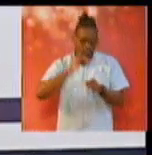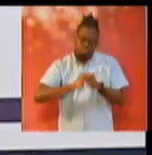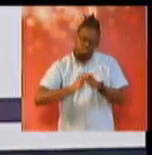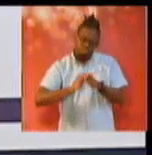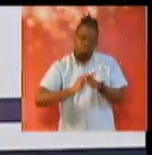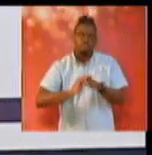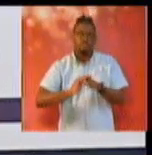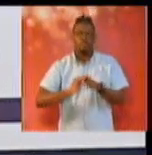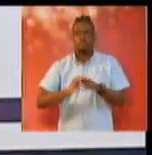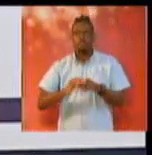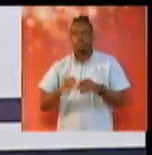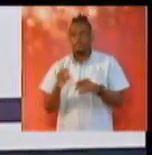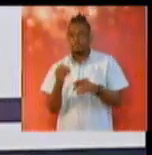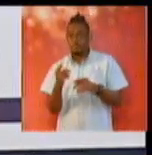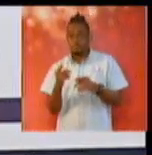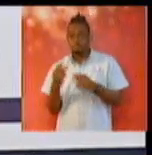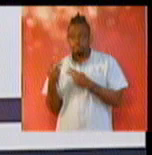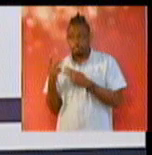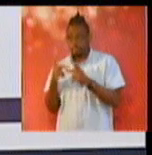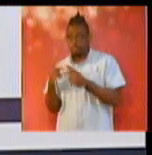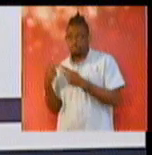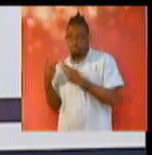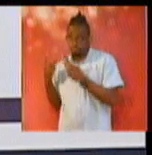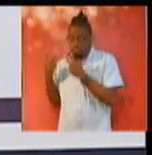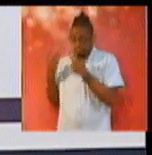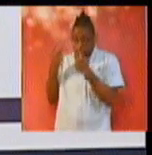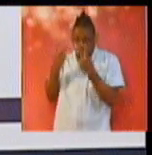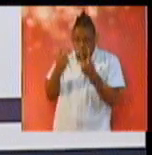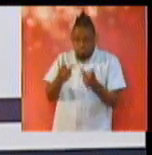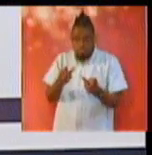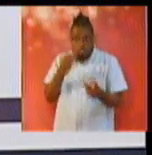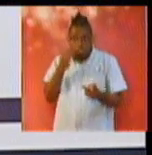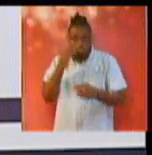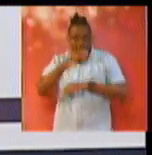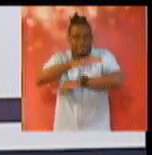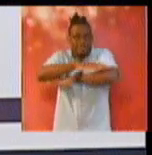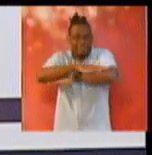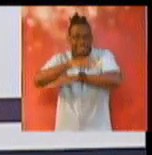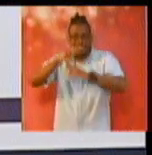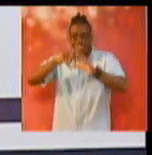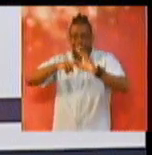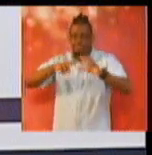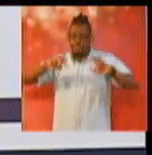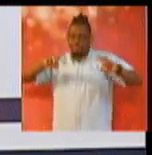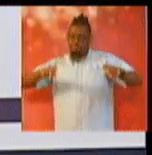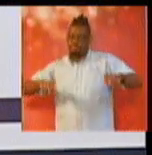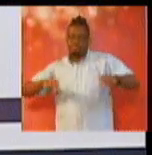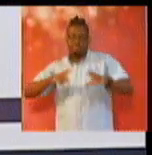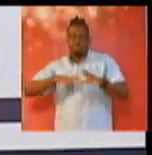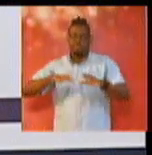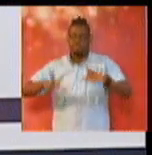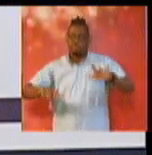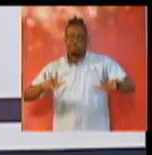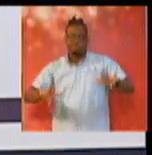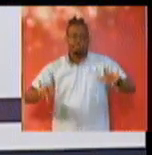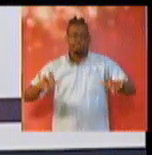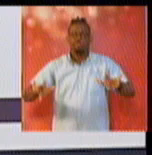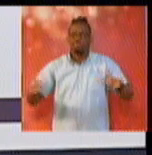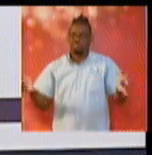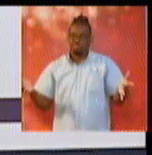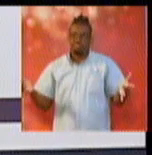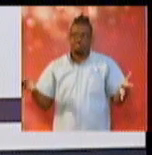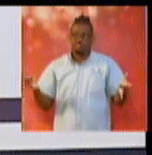home, pay attention to tables, chairs, and other surfaces intended for your guests. Ordinary cleaning products will work